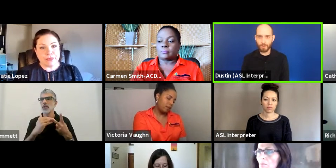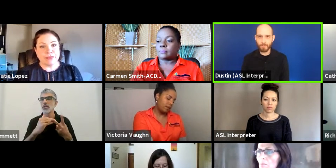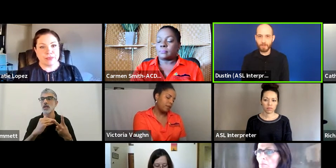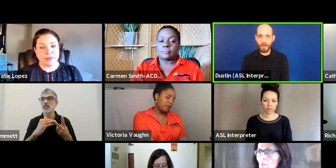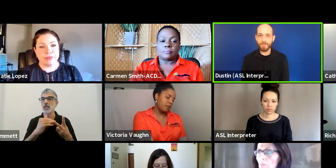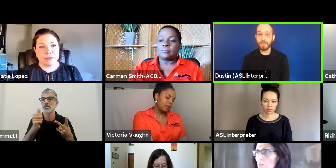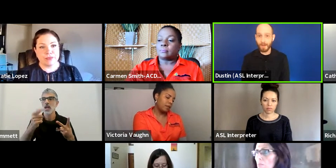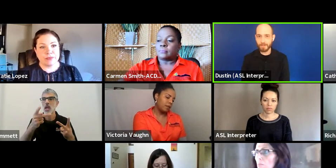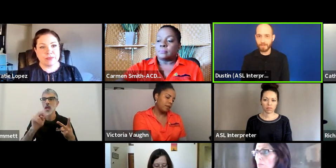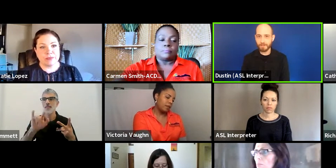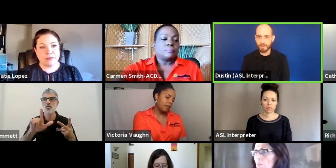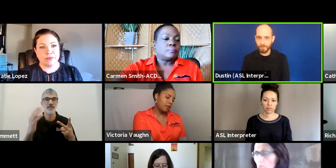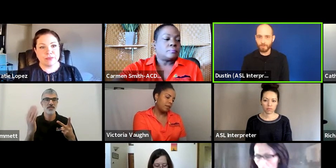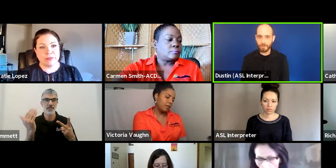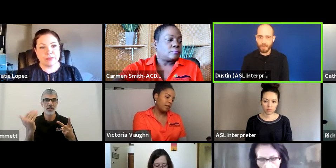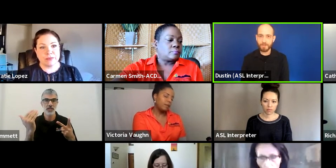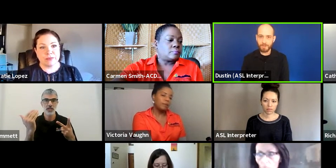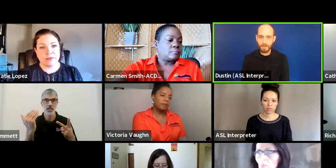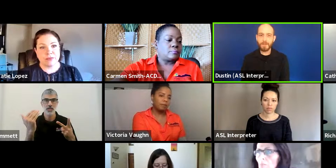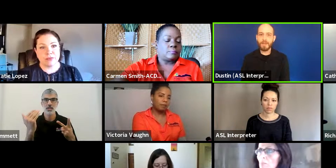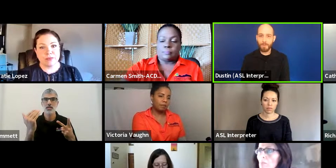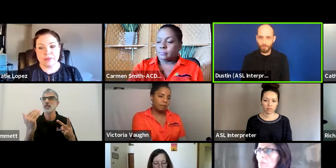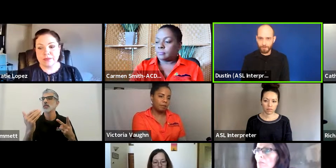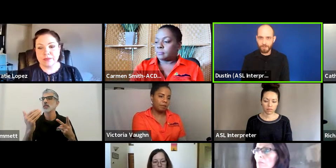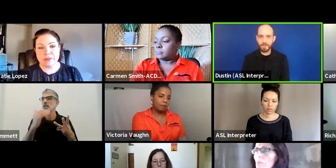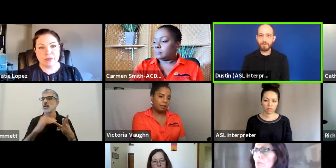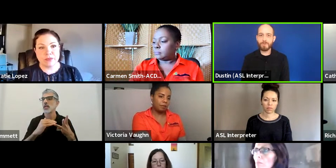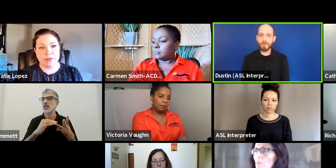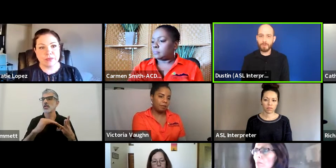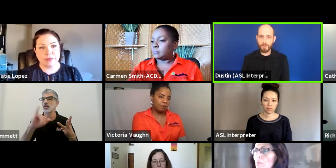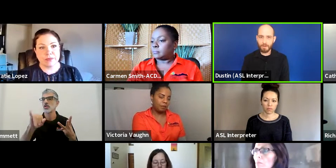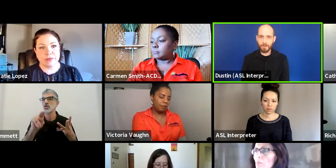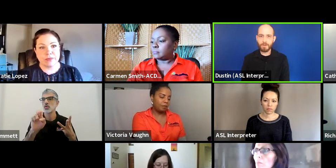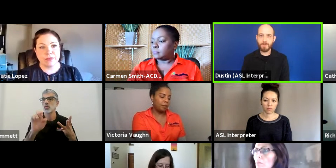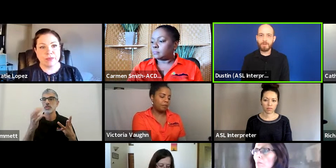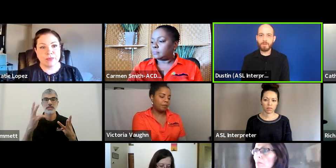month. We're going to be having that consistently for the dates. April 15th,